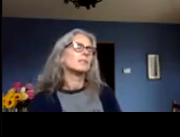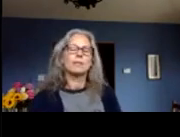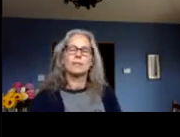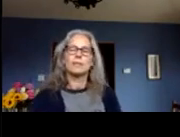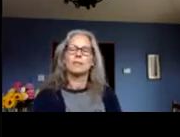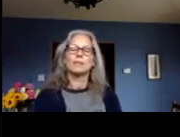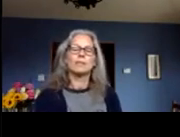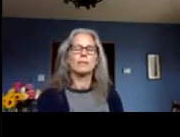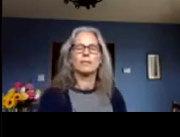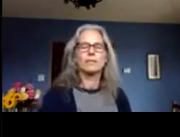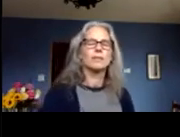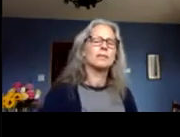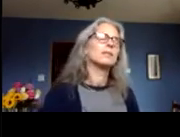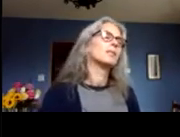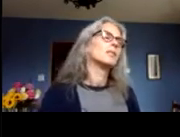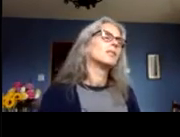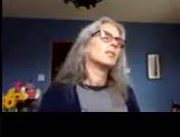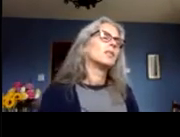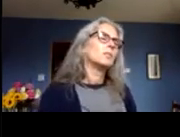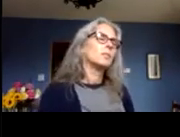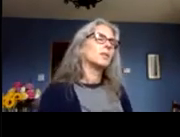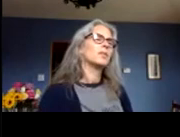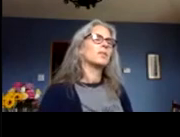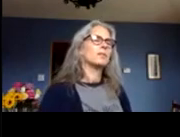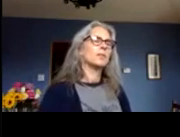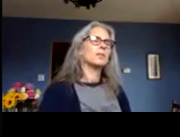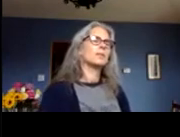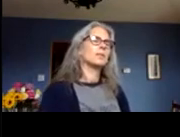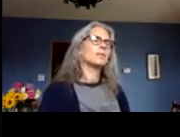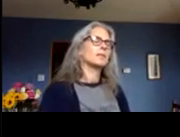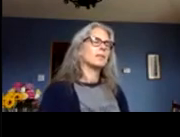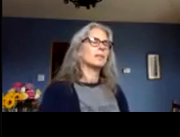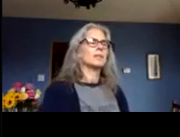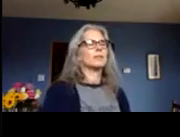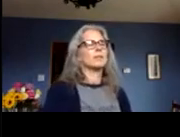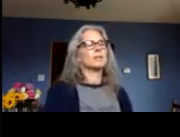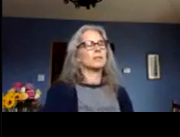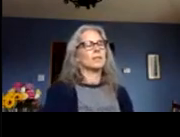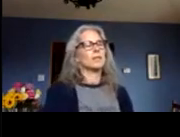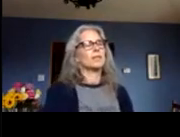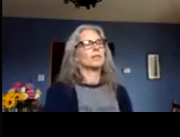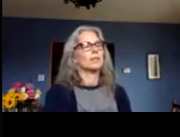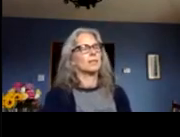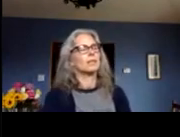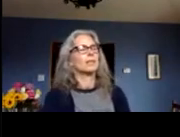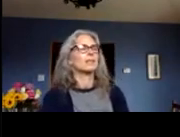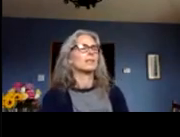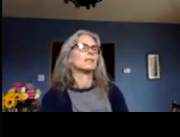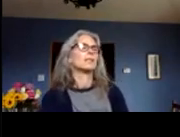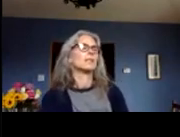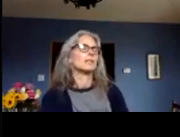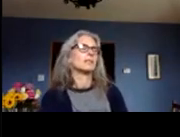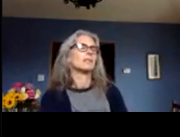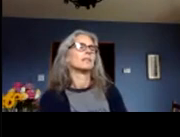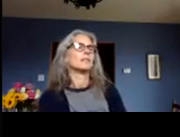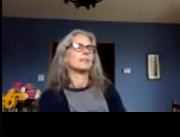was that, the student whose name I know I'm mispronouncing gets that every single year. But you can have students, preemptively submit, here's